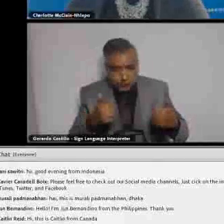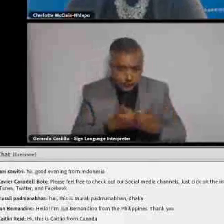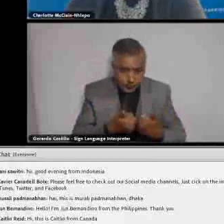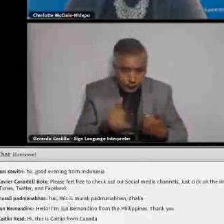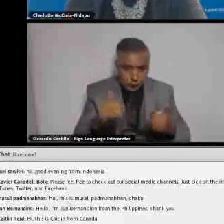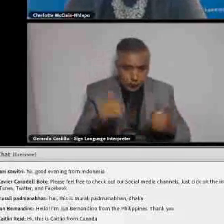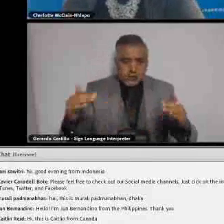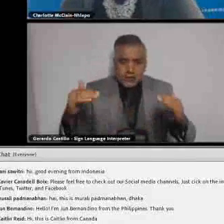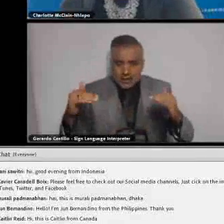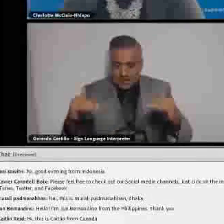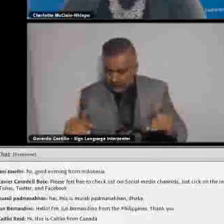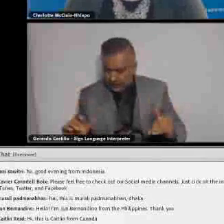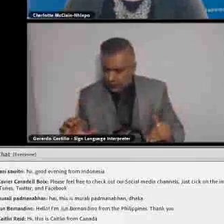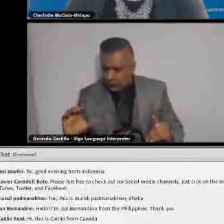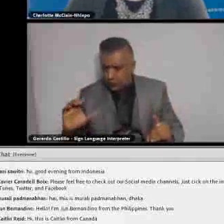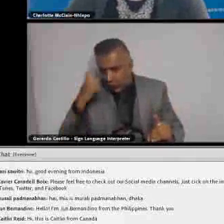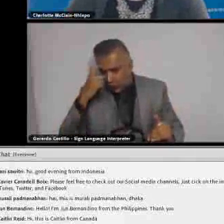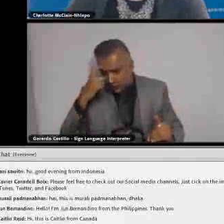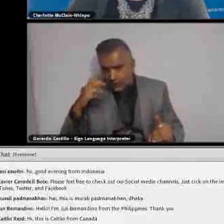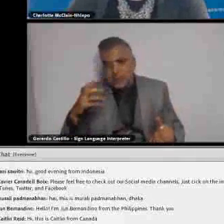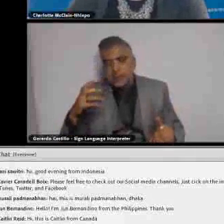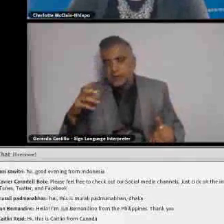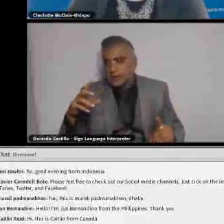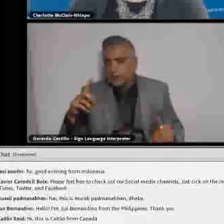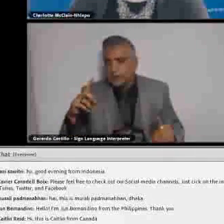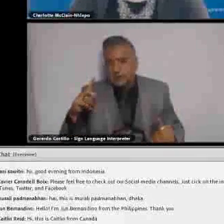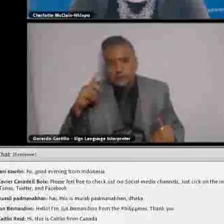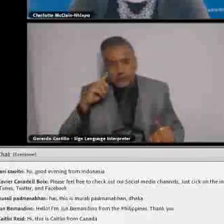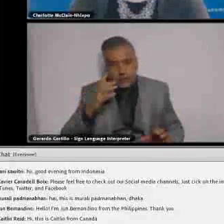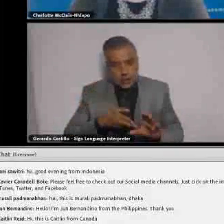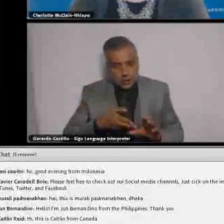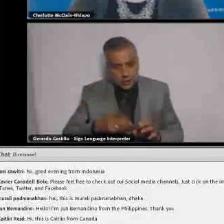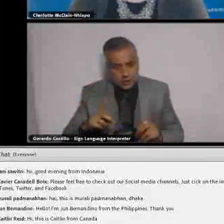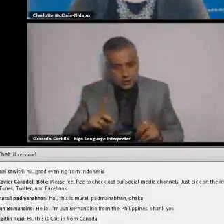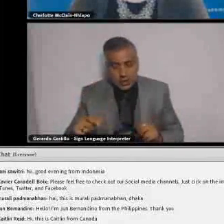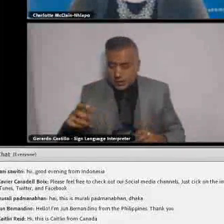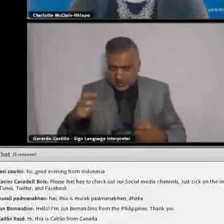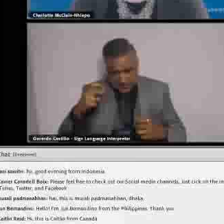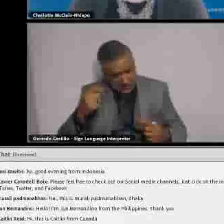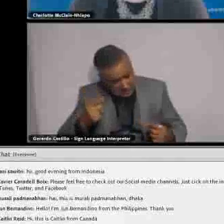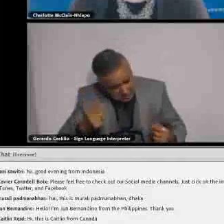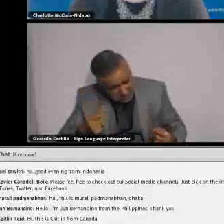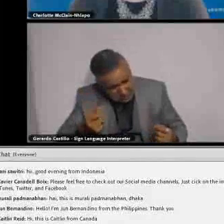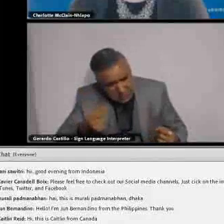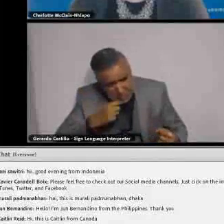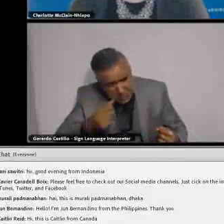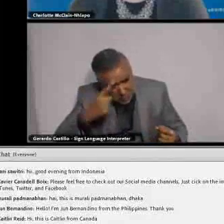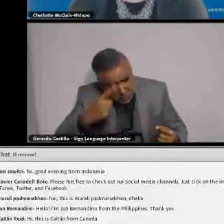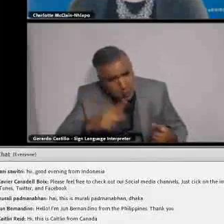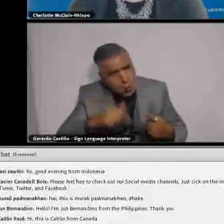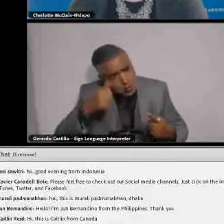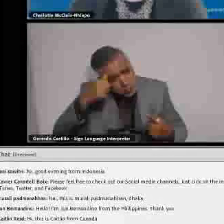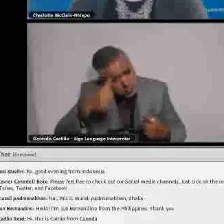and psychological disability side, there may be difficulties in understanding or remembering or following